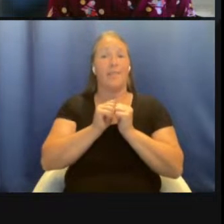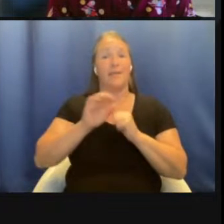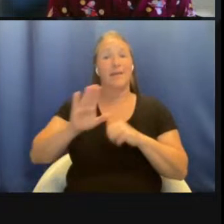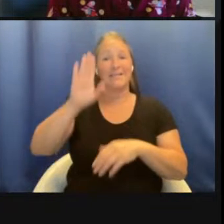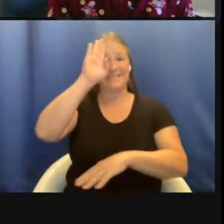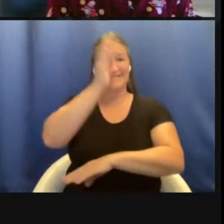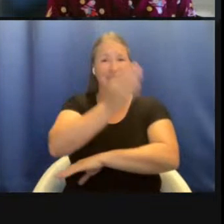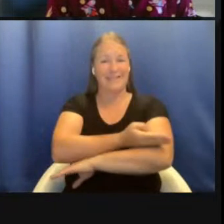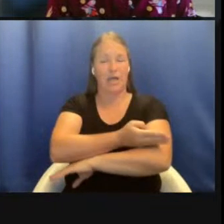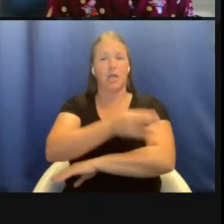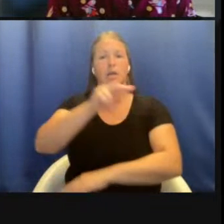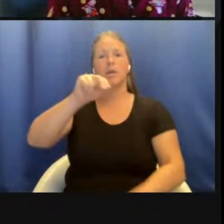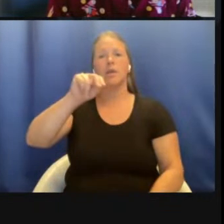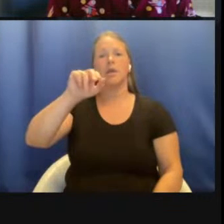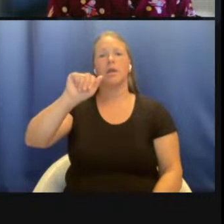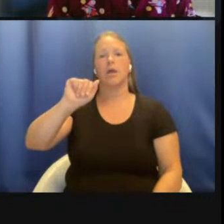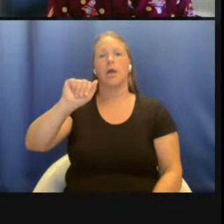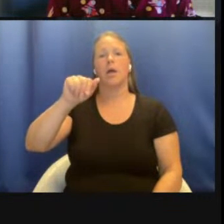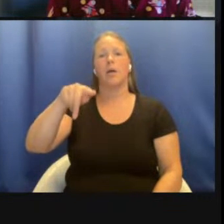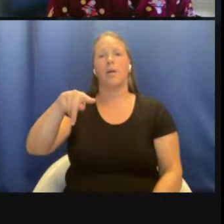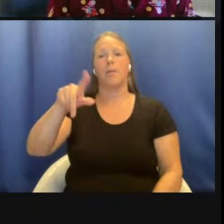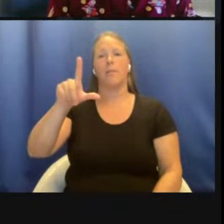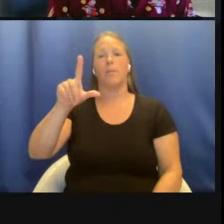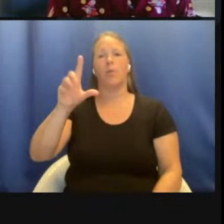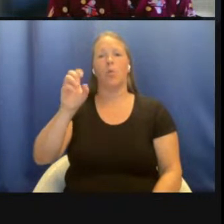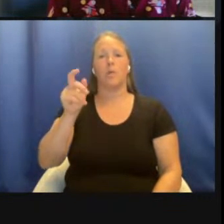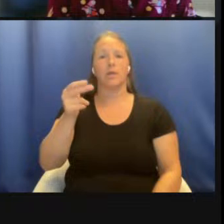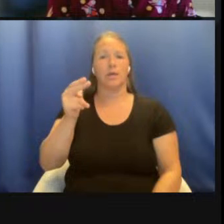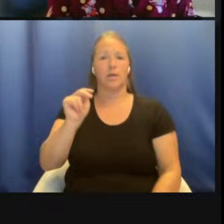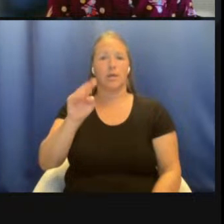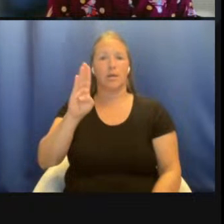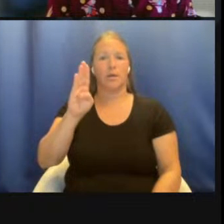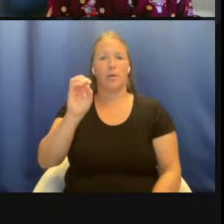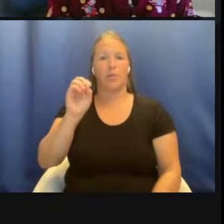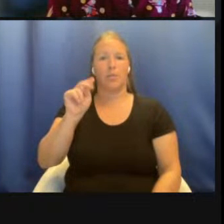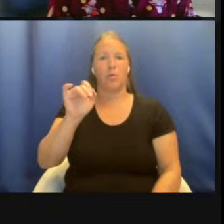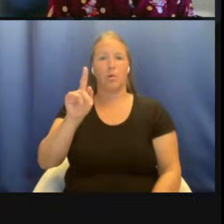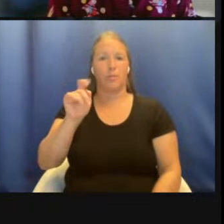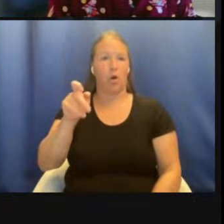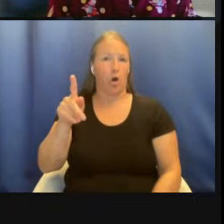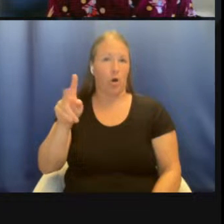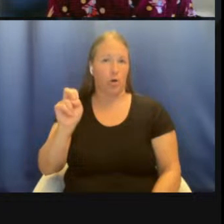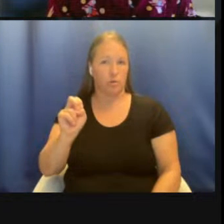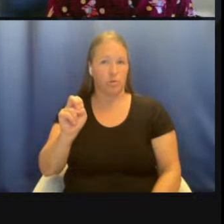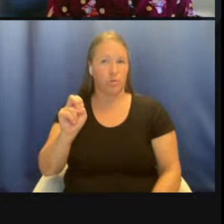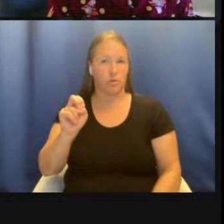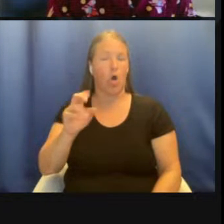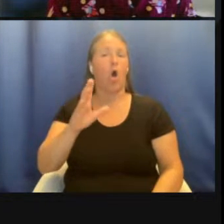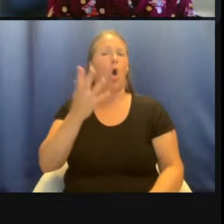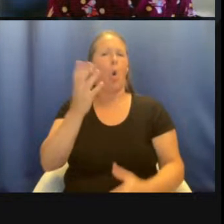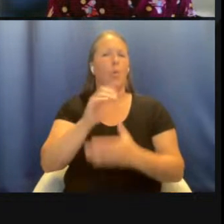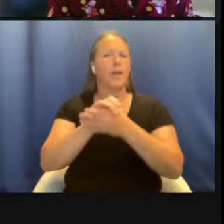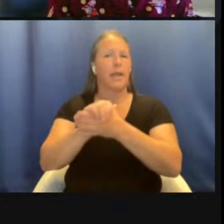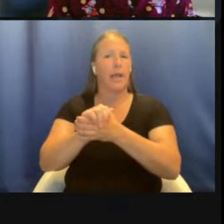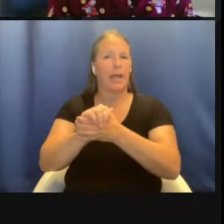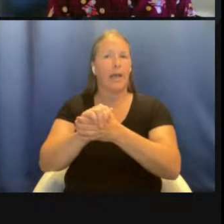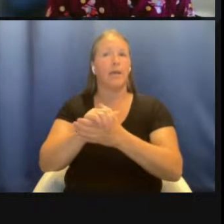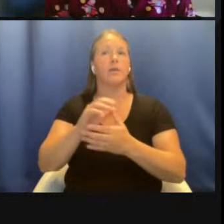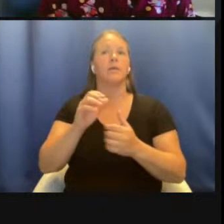her hand, and her hand resting on his bust. He chose to have this life-size